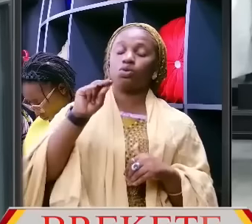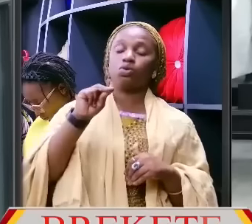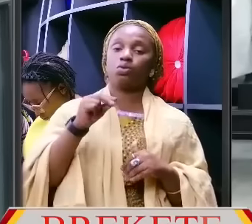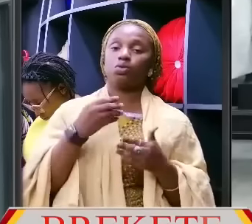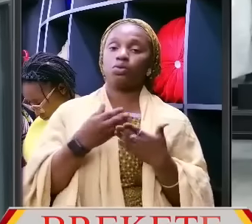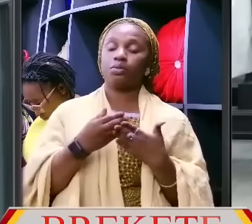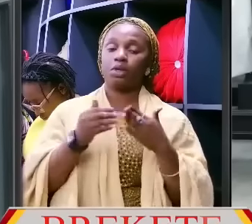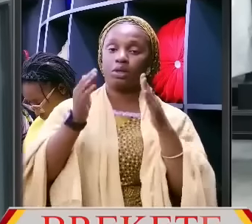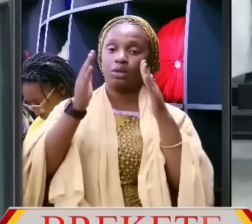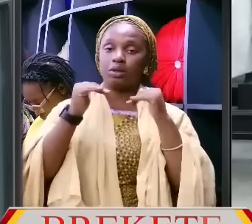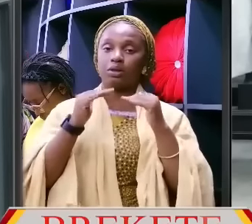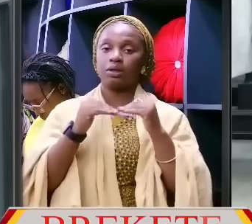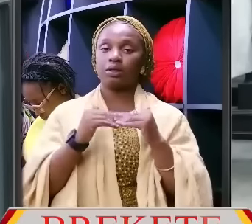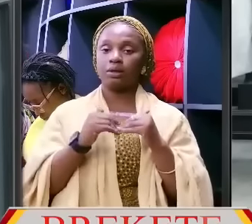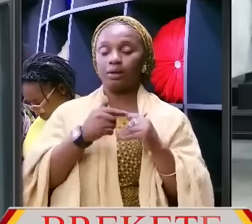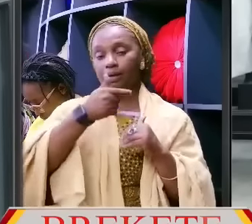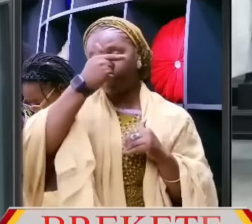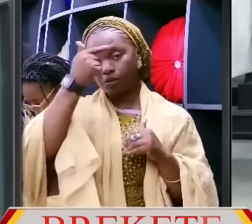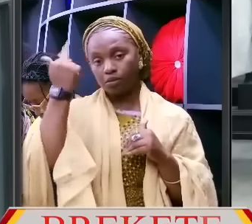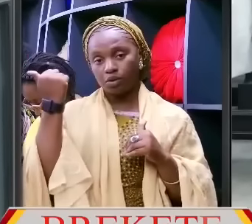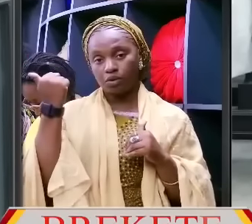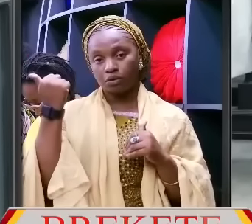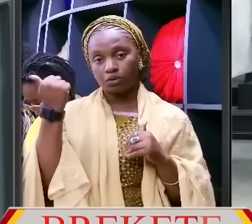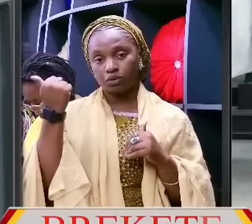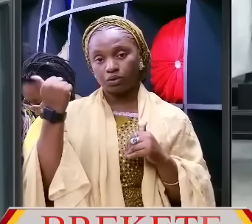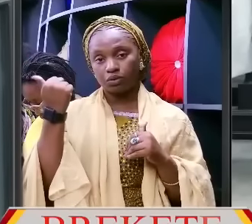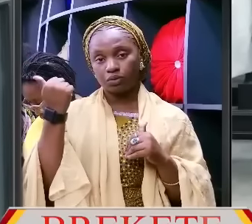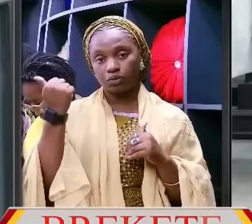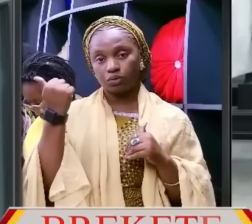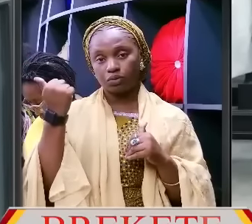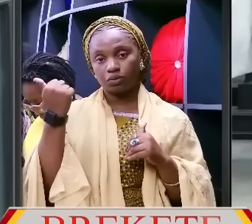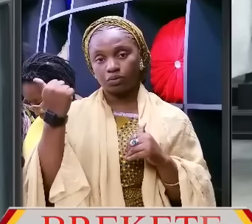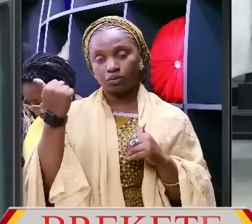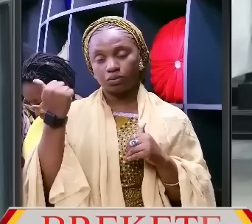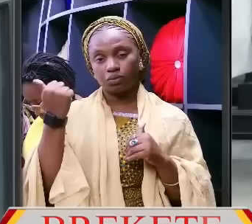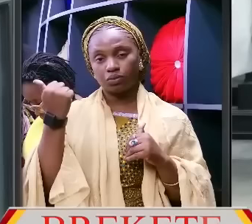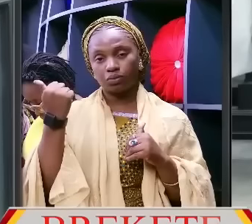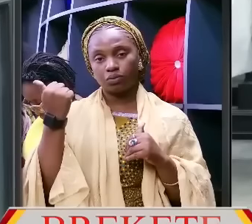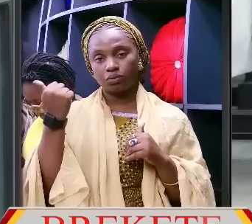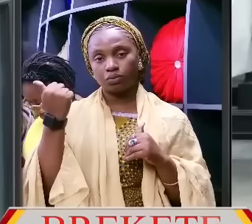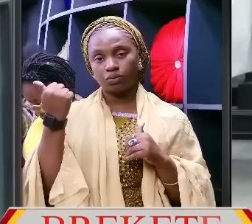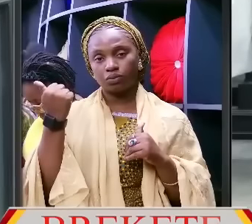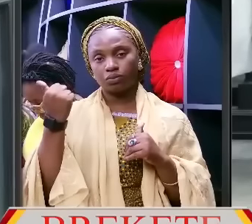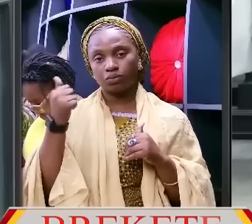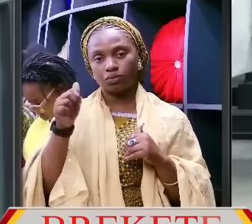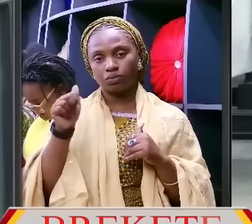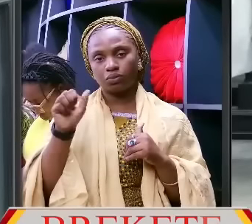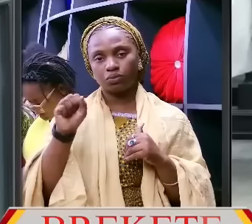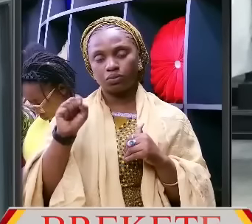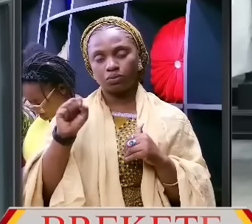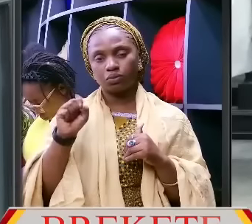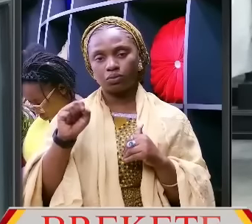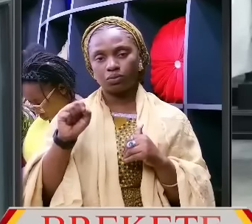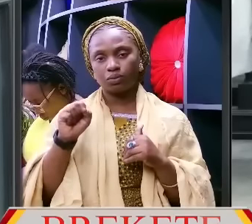Because, first of all, Salu Momo, as more be us,